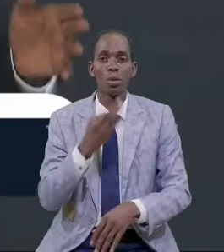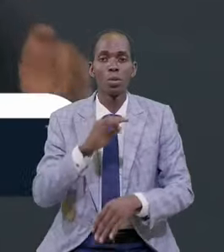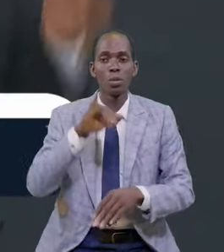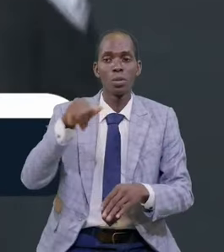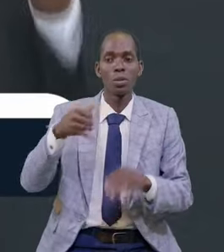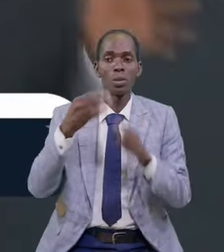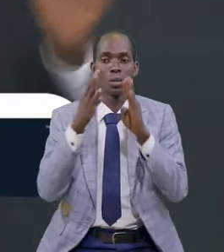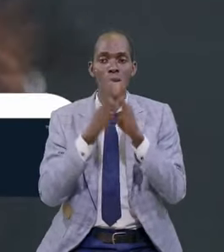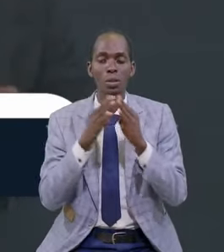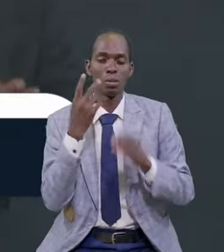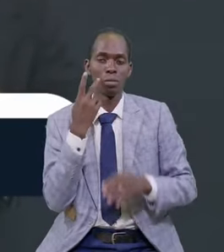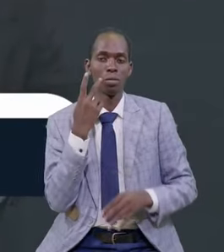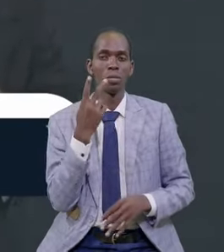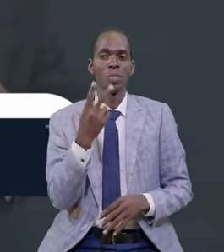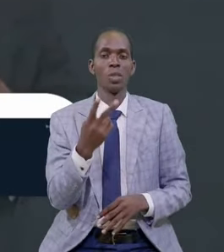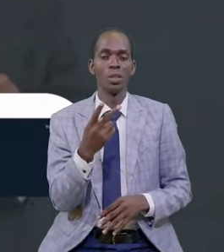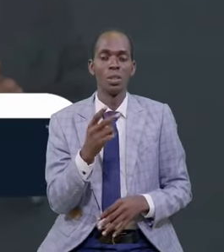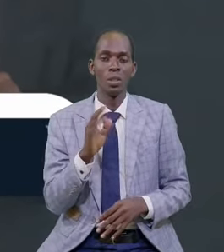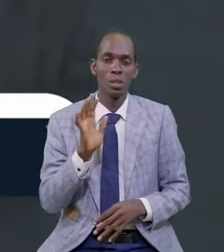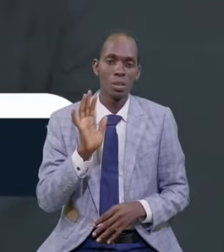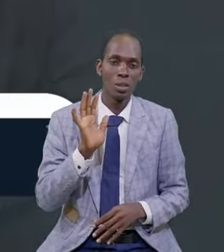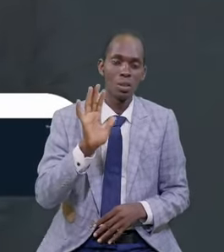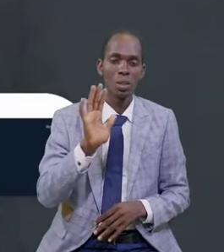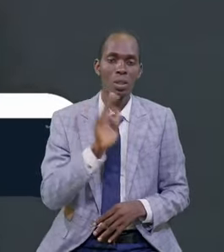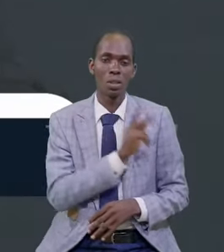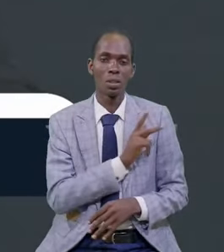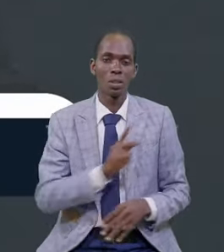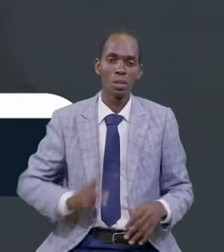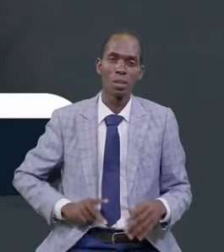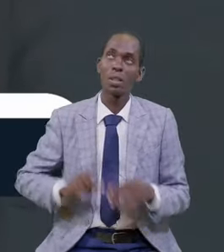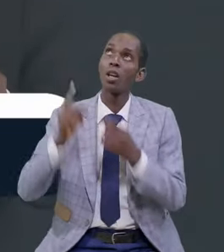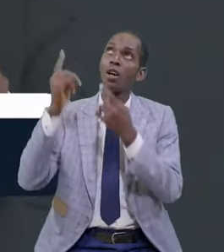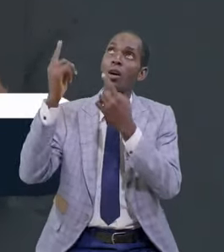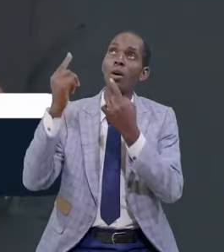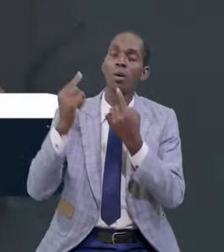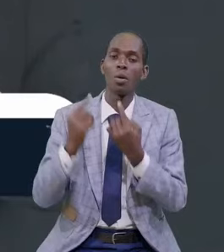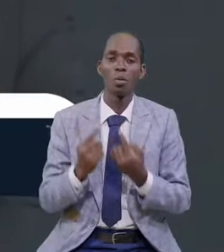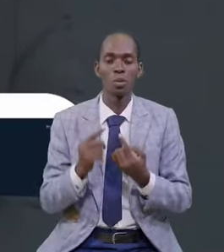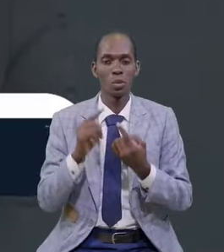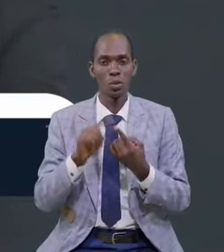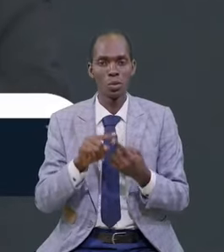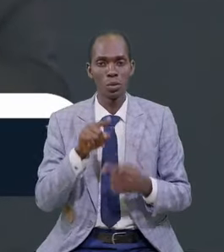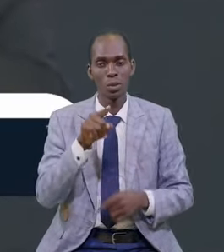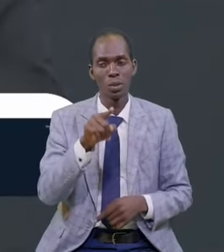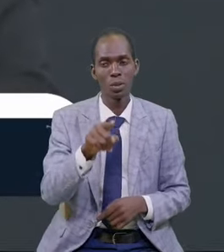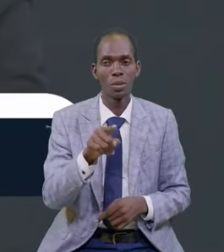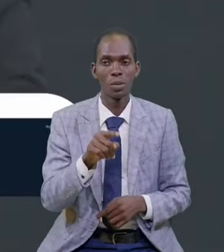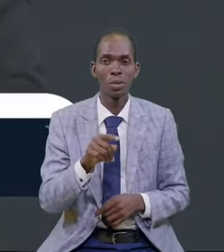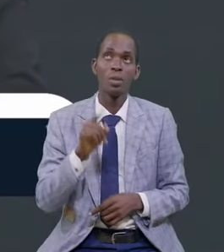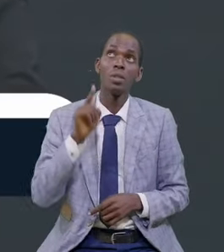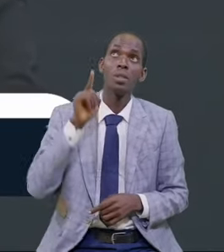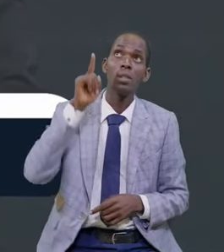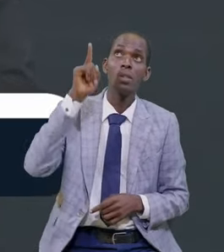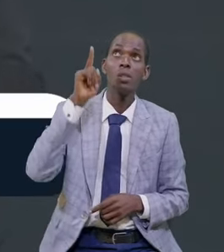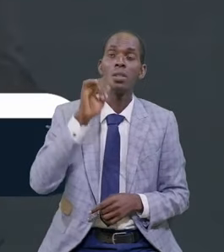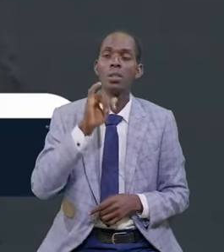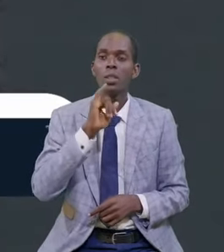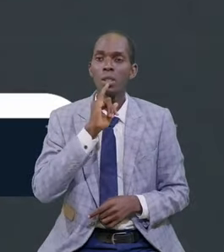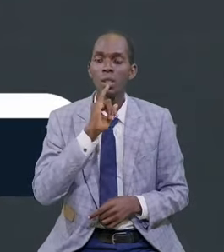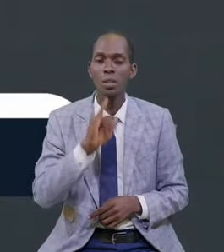Behold thy King cometh unto thee he a is